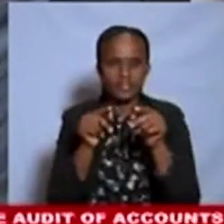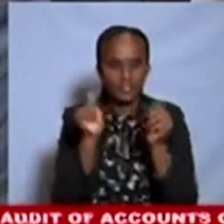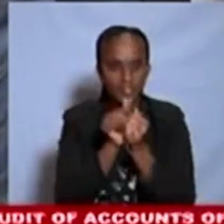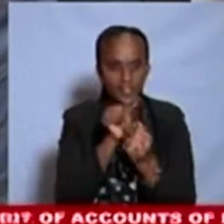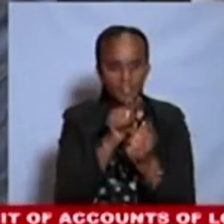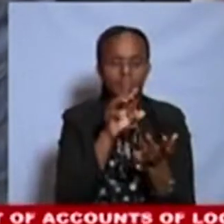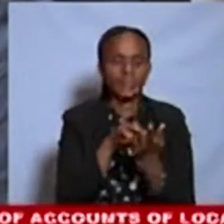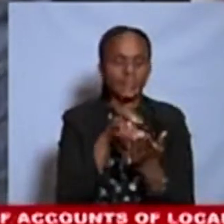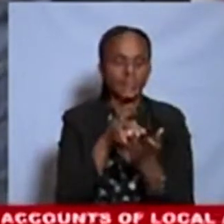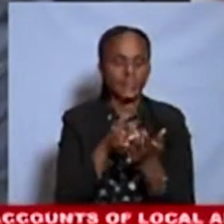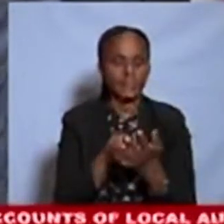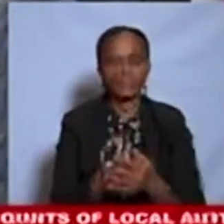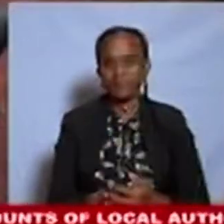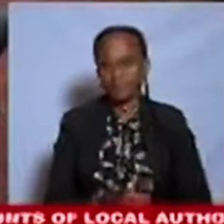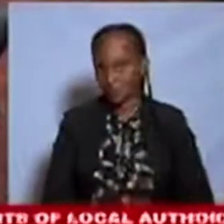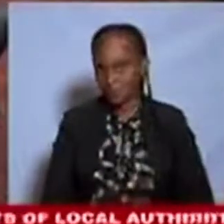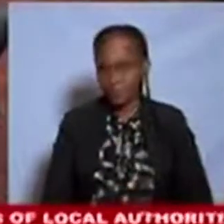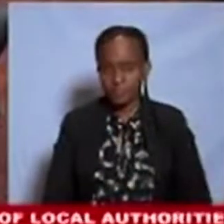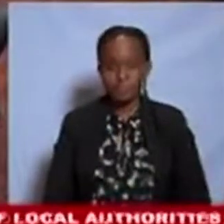Chair. Thank